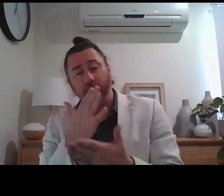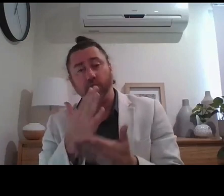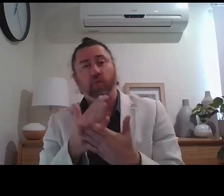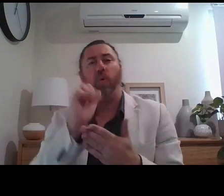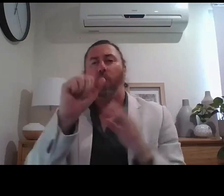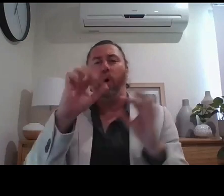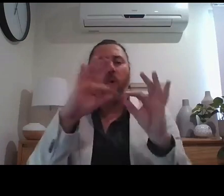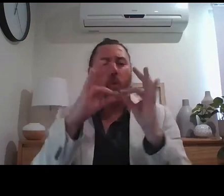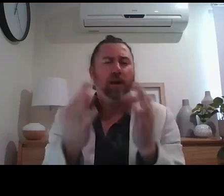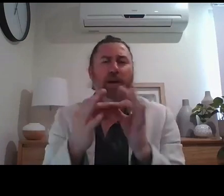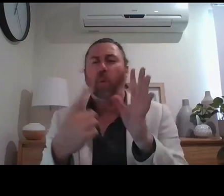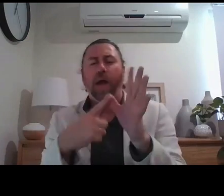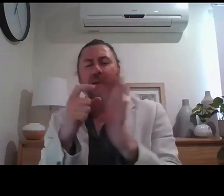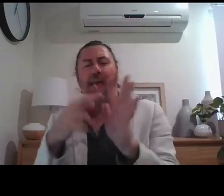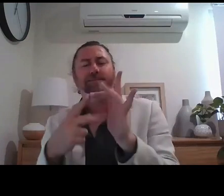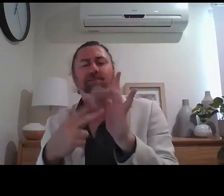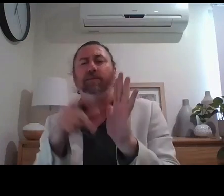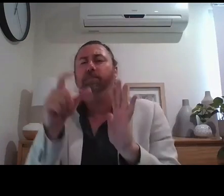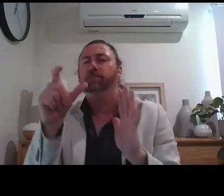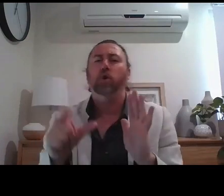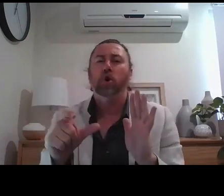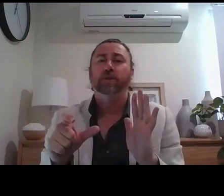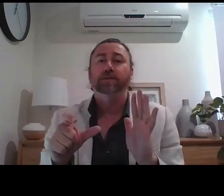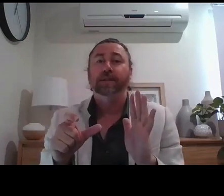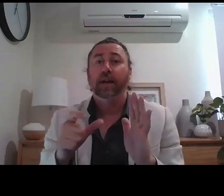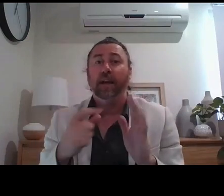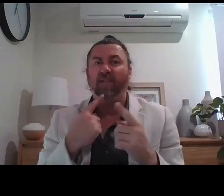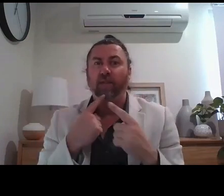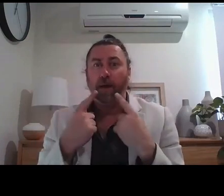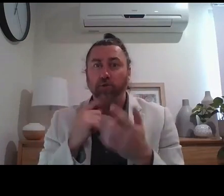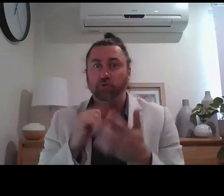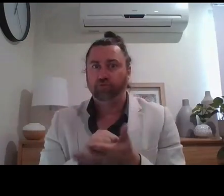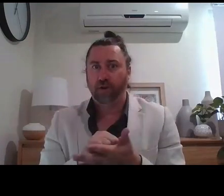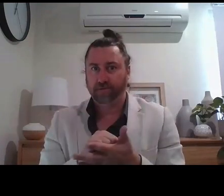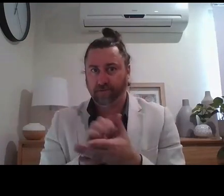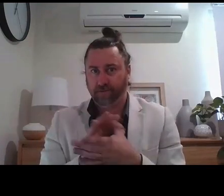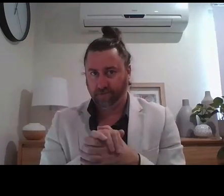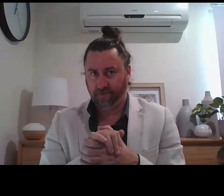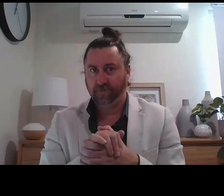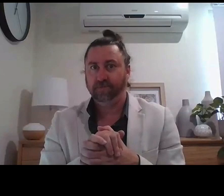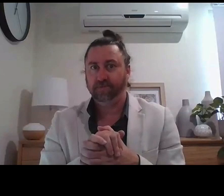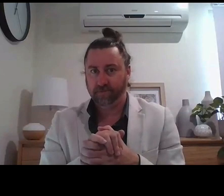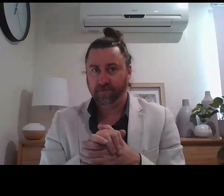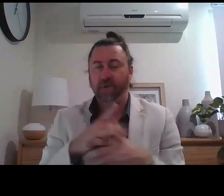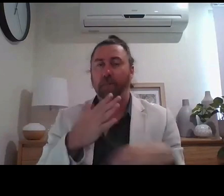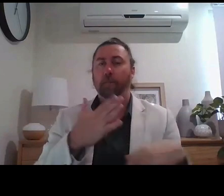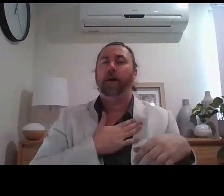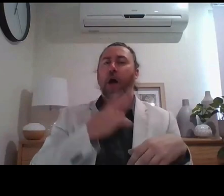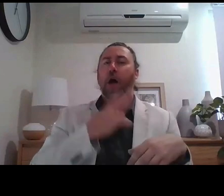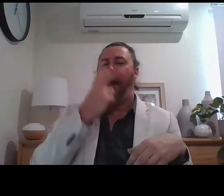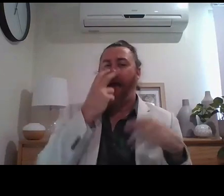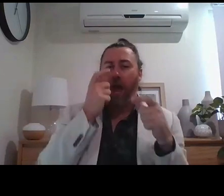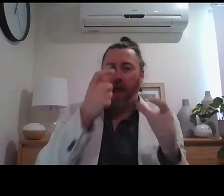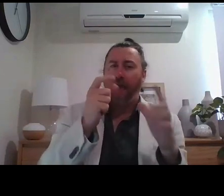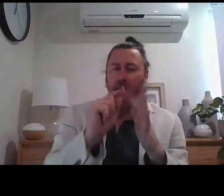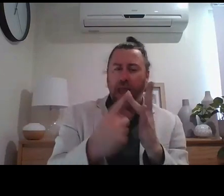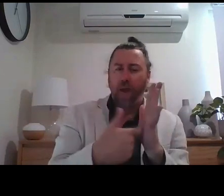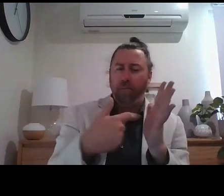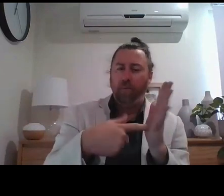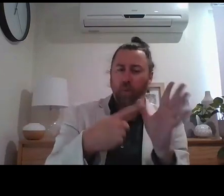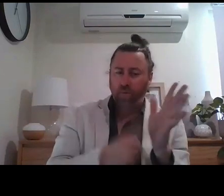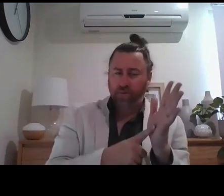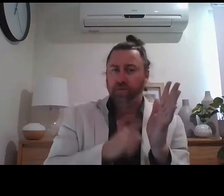organisation administrator details are up to date. So to do this, please log into the My Aged Care portal, go to the